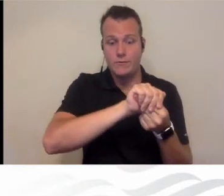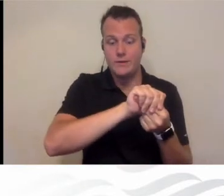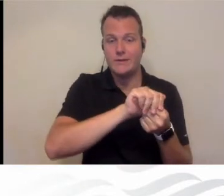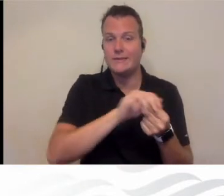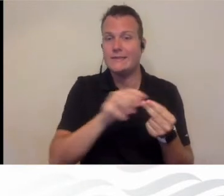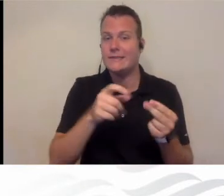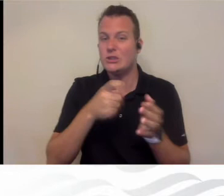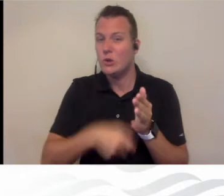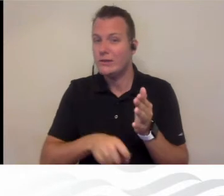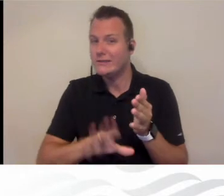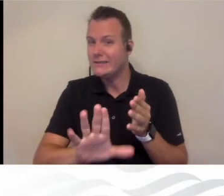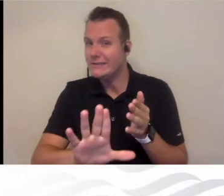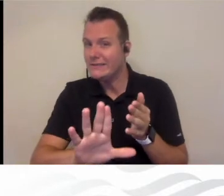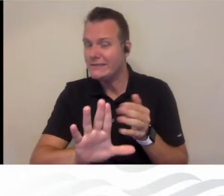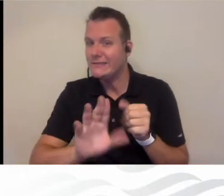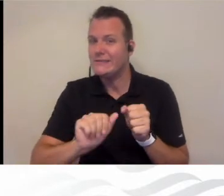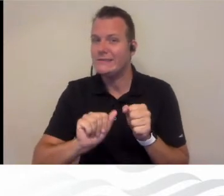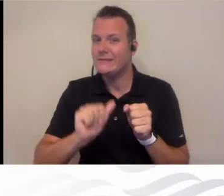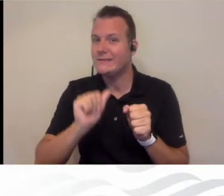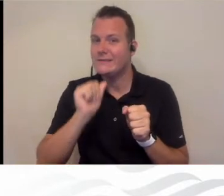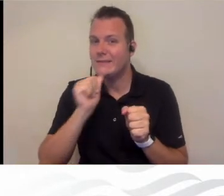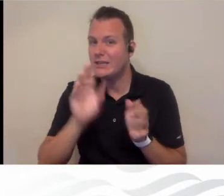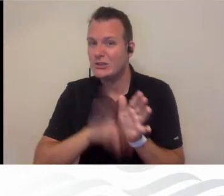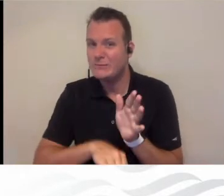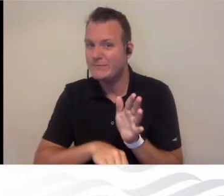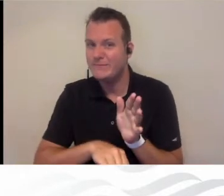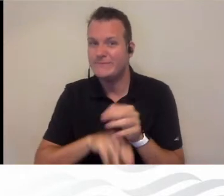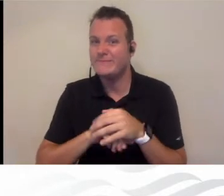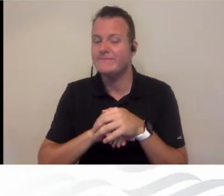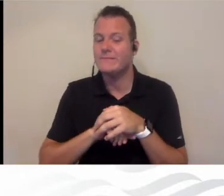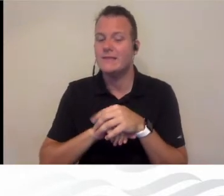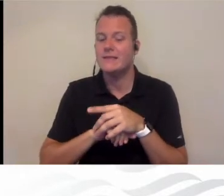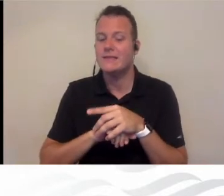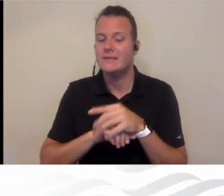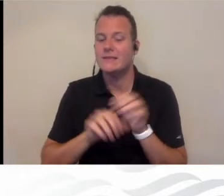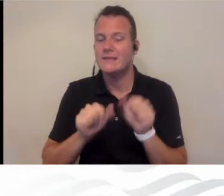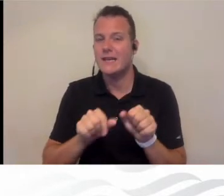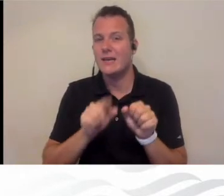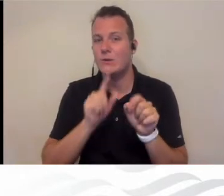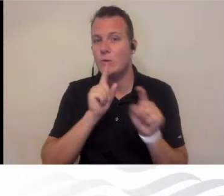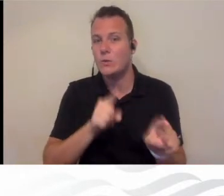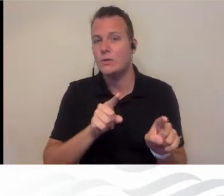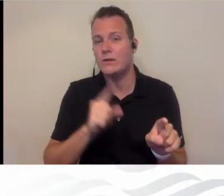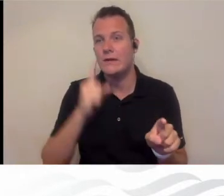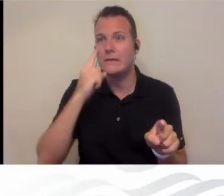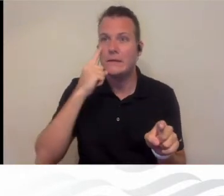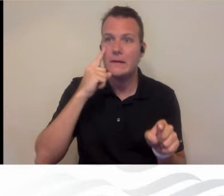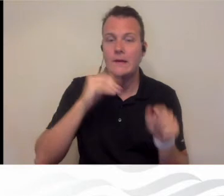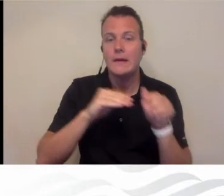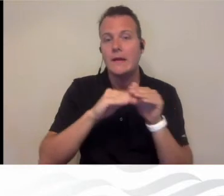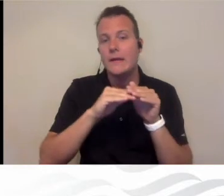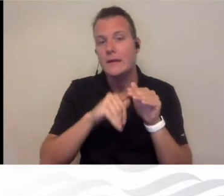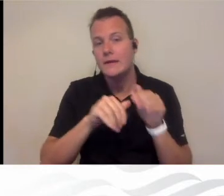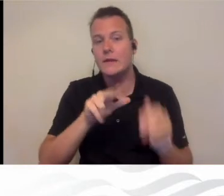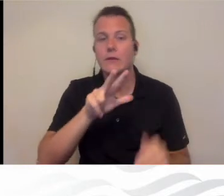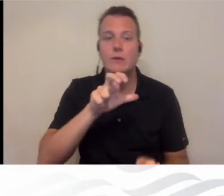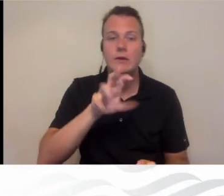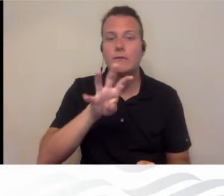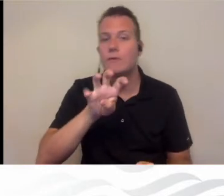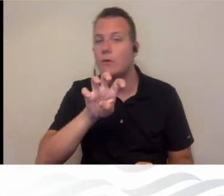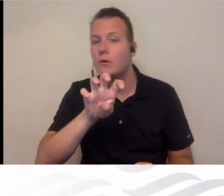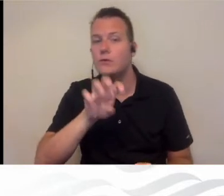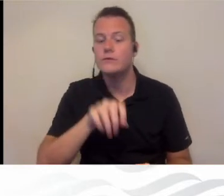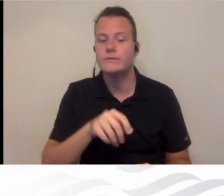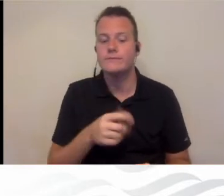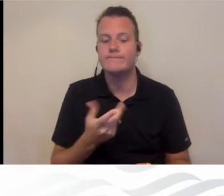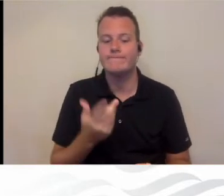seats, they're not inexpensive. If you buy it, you can buy a package for probably less than $300 to $400, which